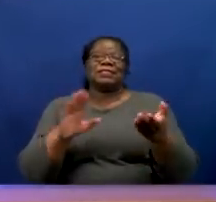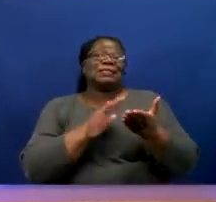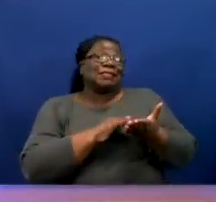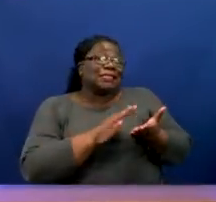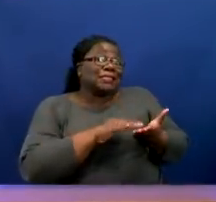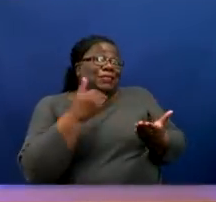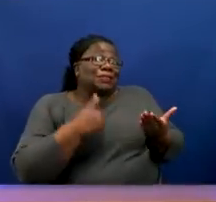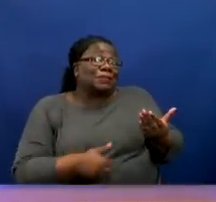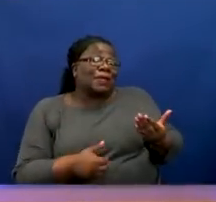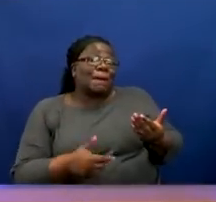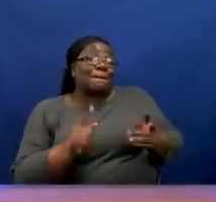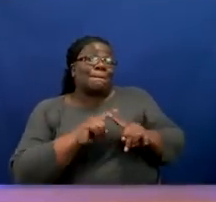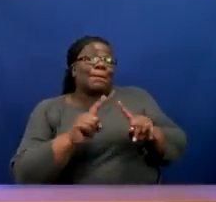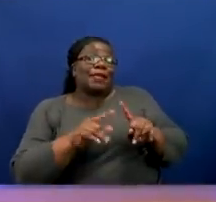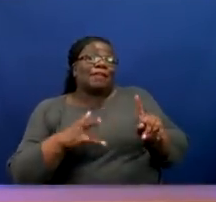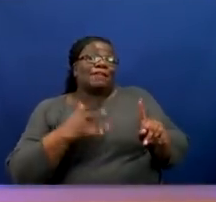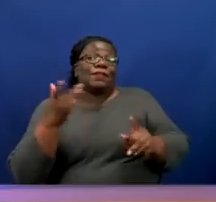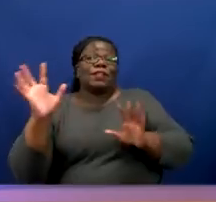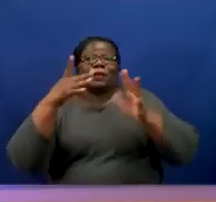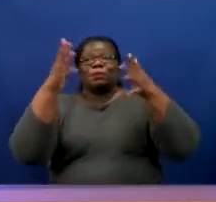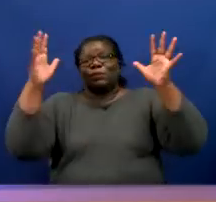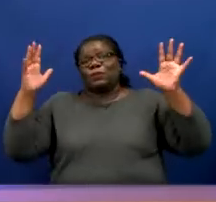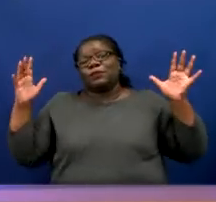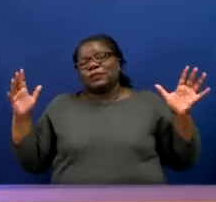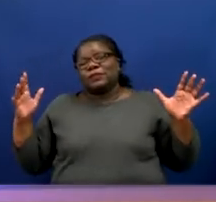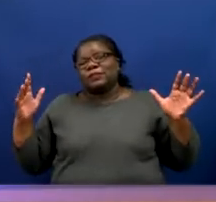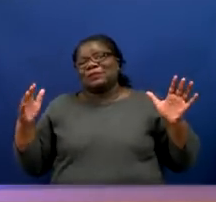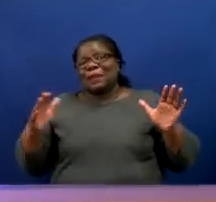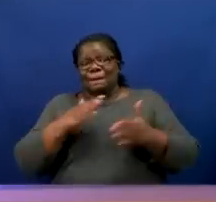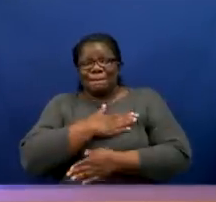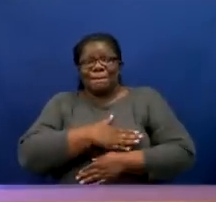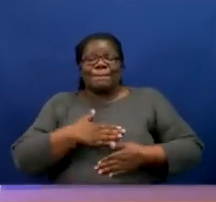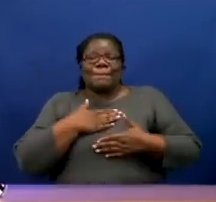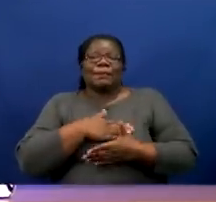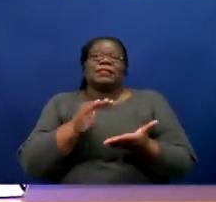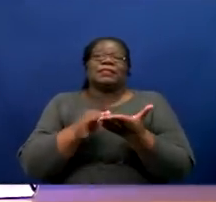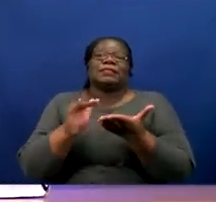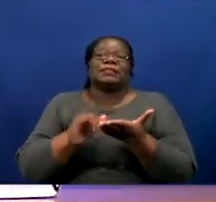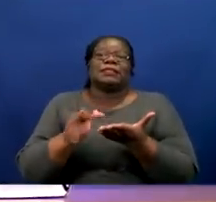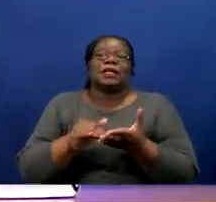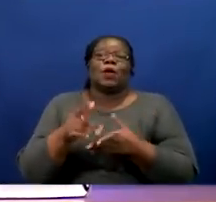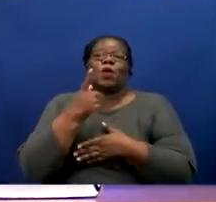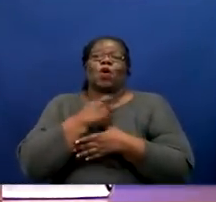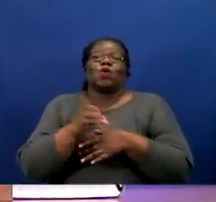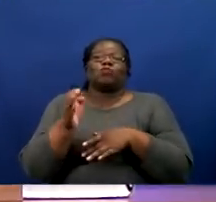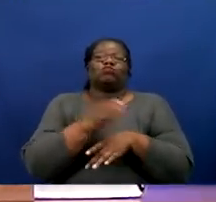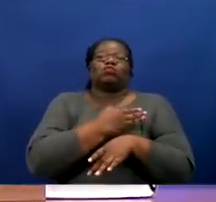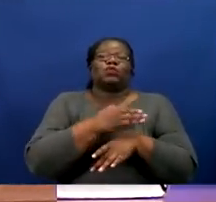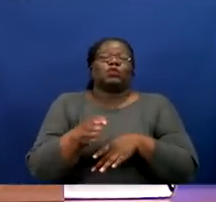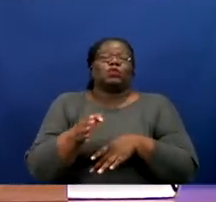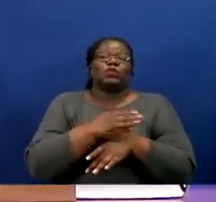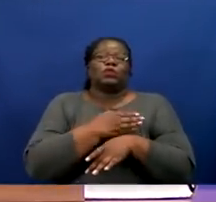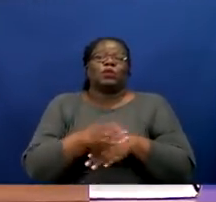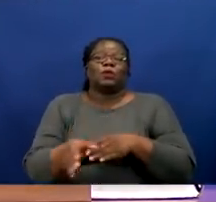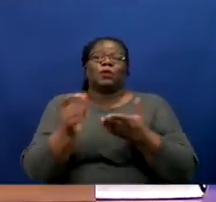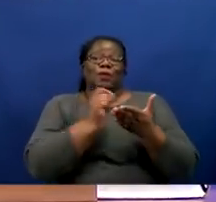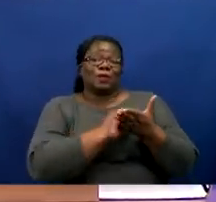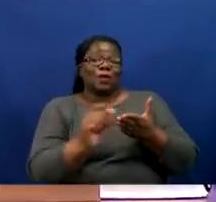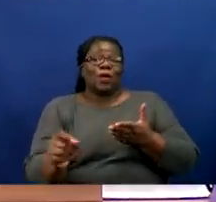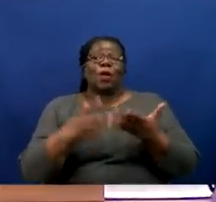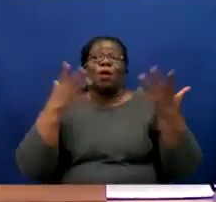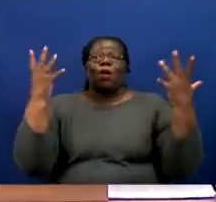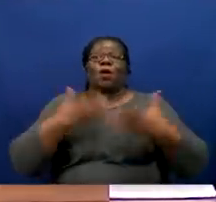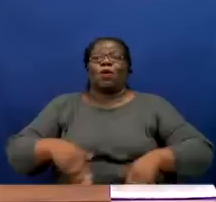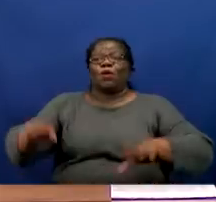me, but I feel like lifting him up. Please excuse me, but the old hymn writer said, all hail the power